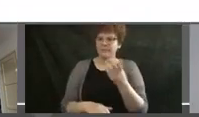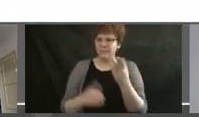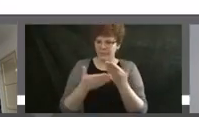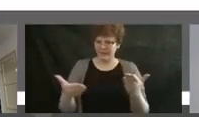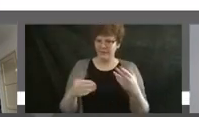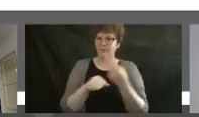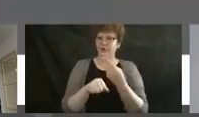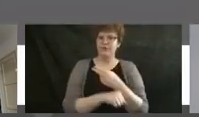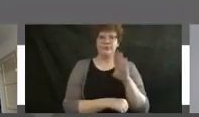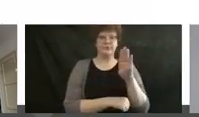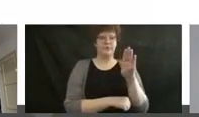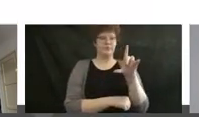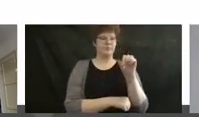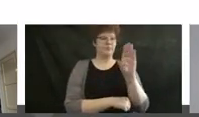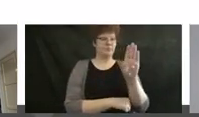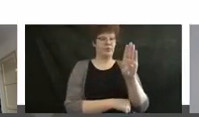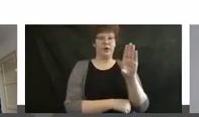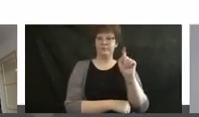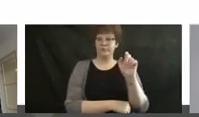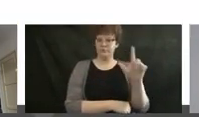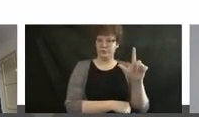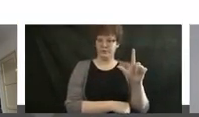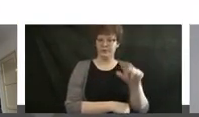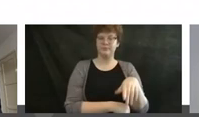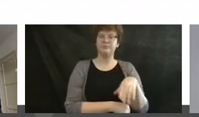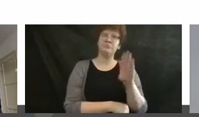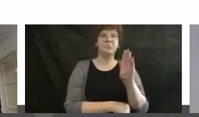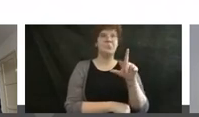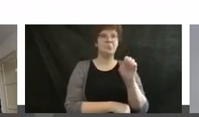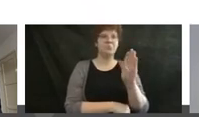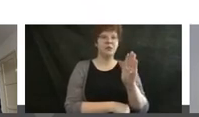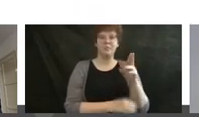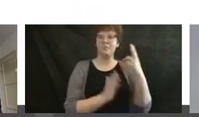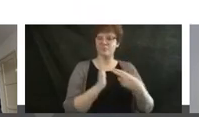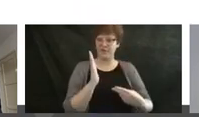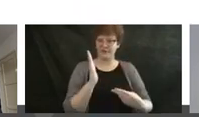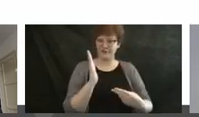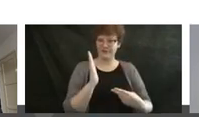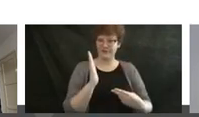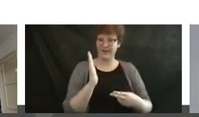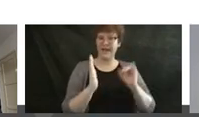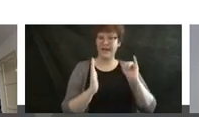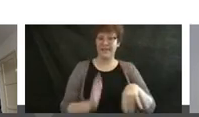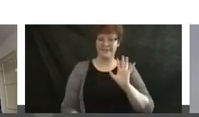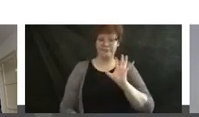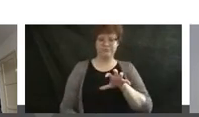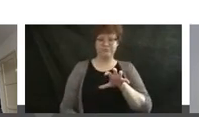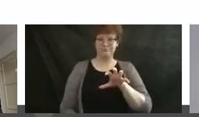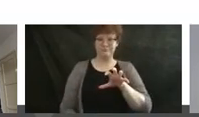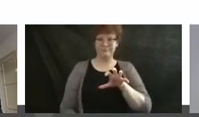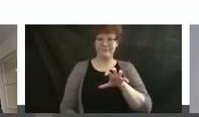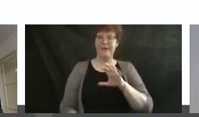tool and or blob brush, if you want to call it that. And then we're going to turn that into a scatter